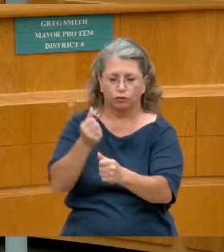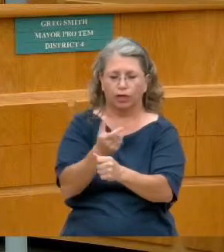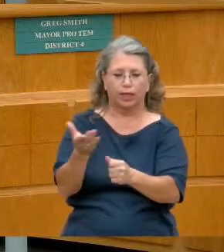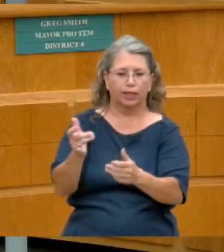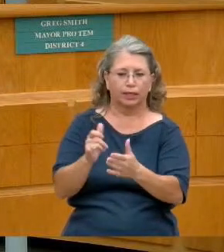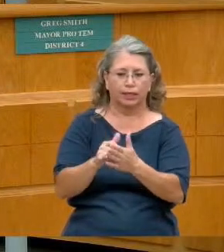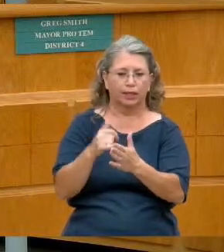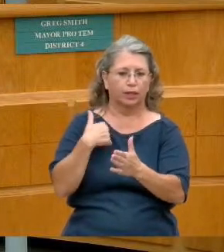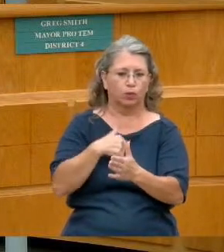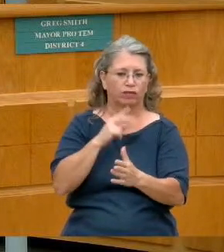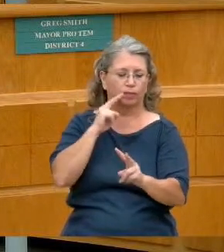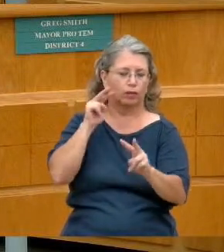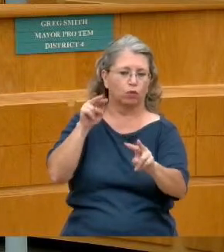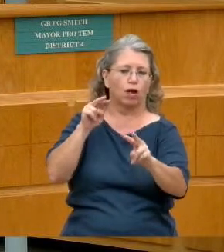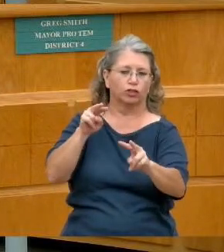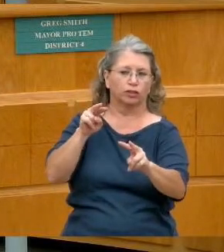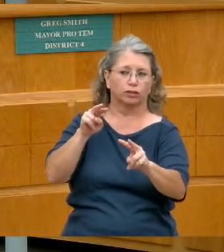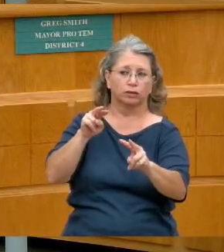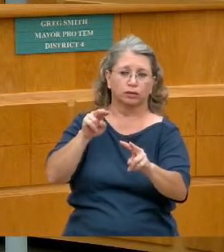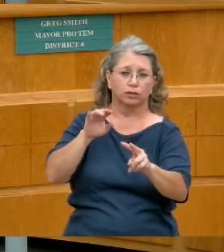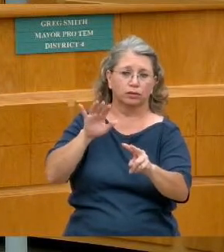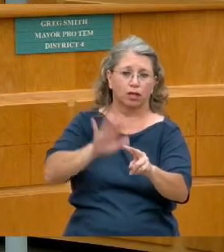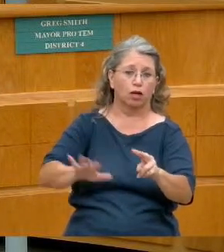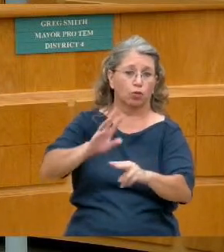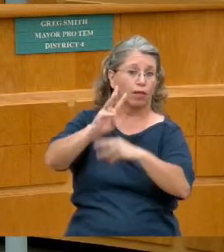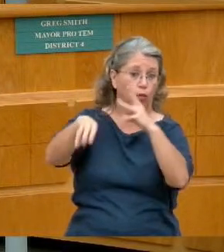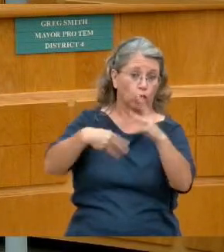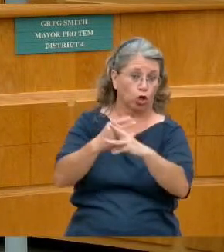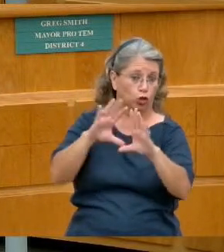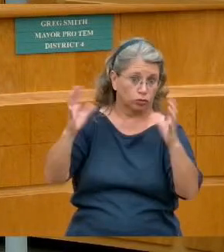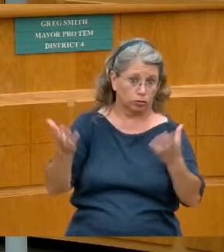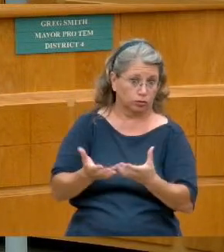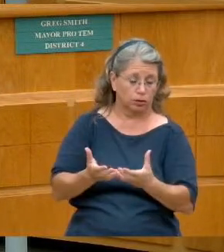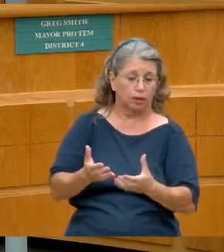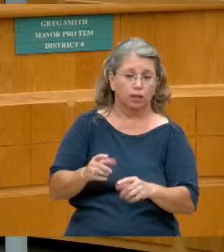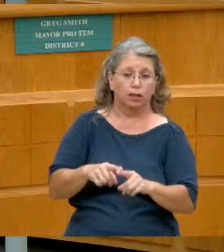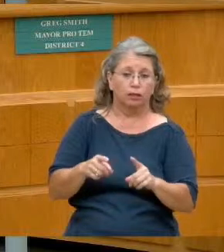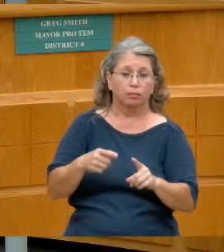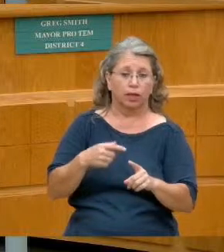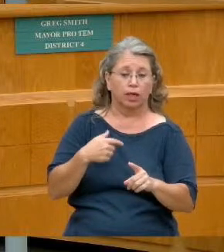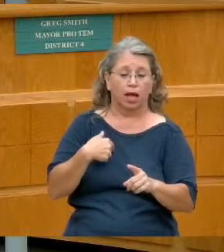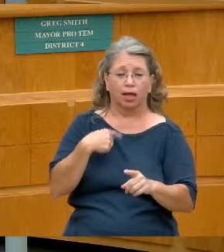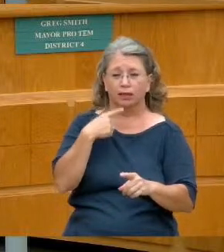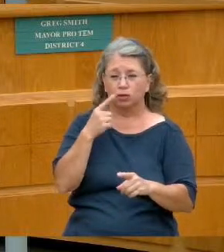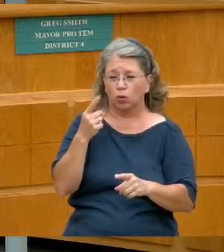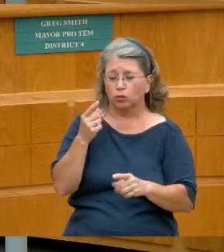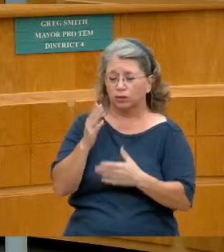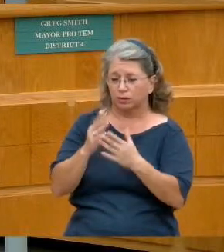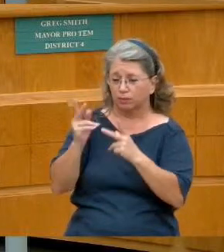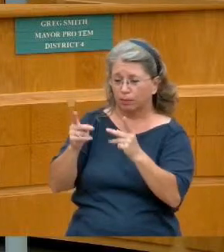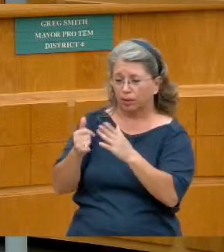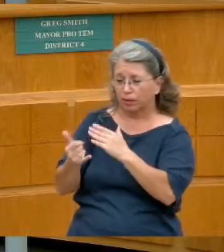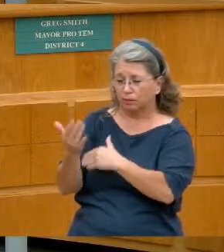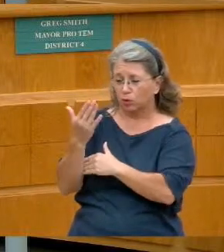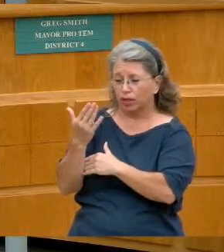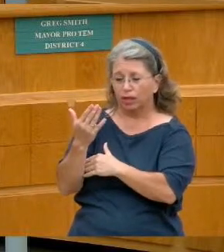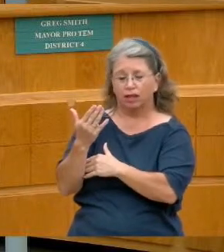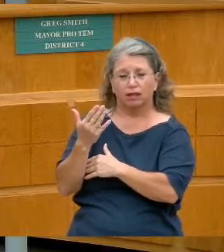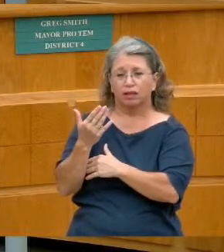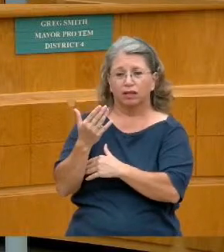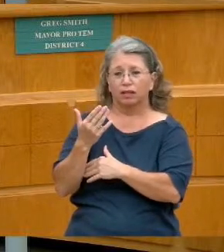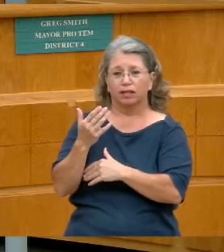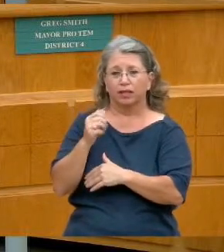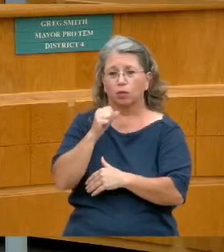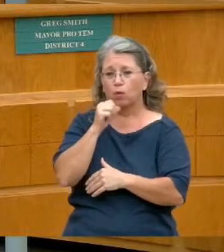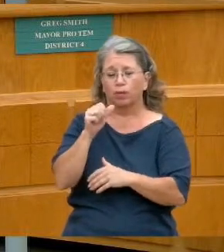really been observed around the world. So I kind of, I predicted to some people this morning that there's no way that it'll be above 65 this